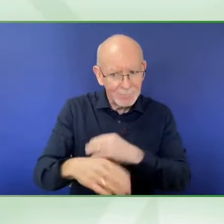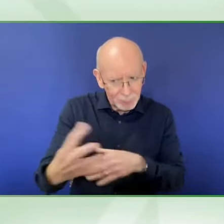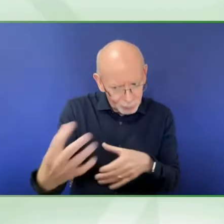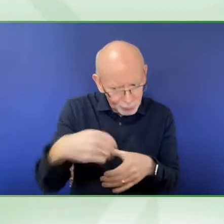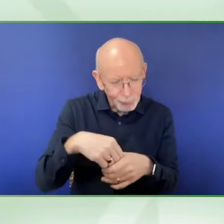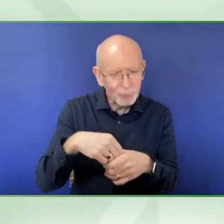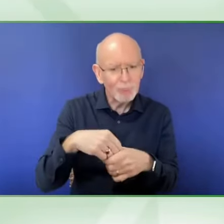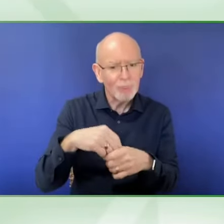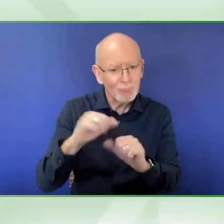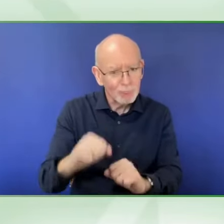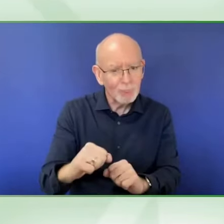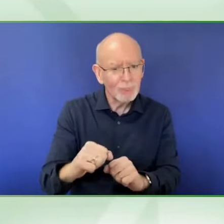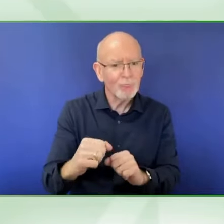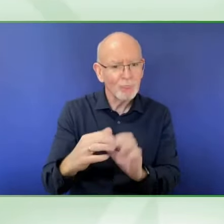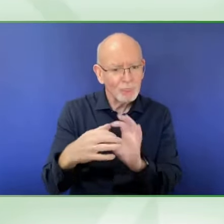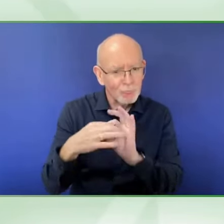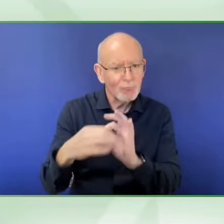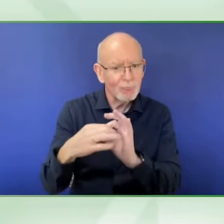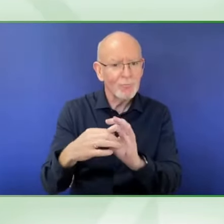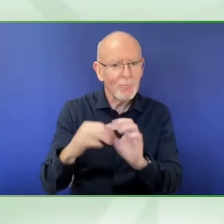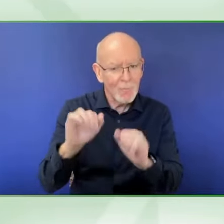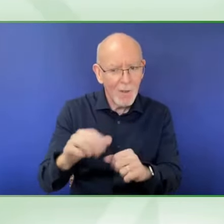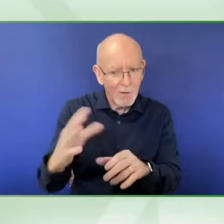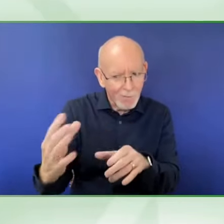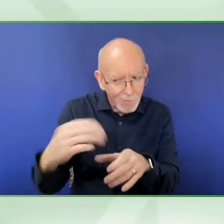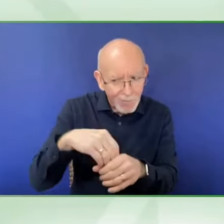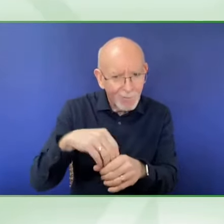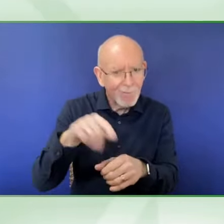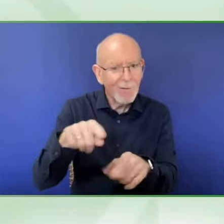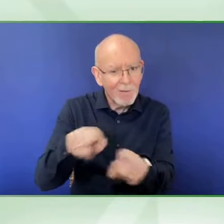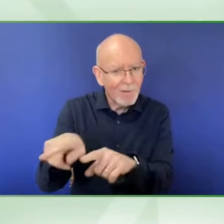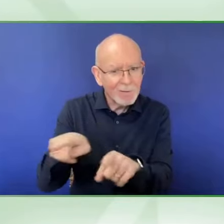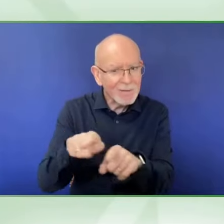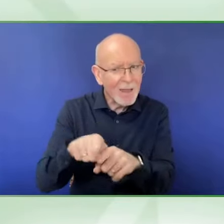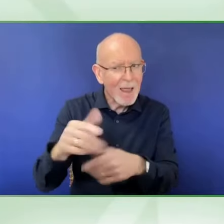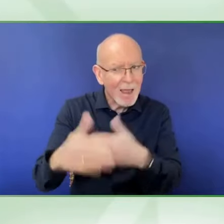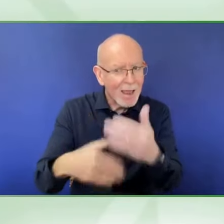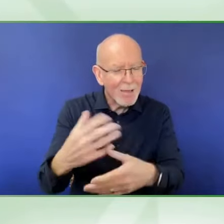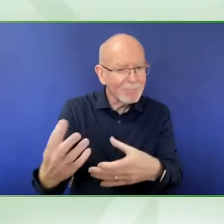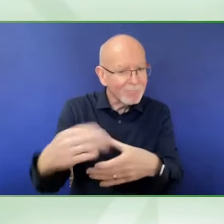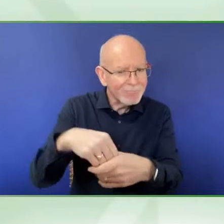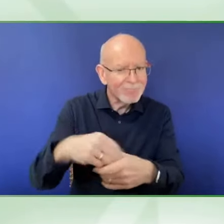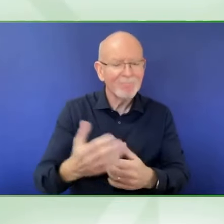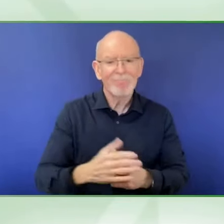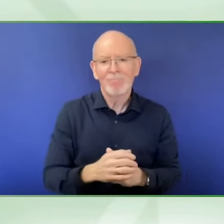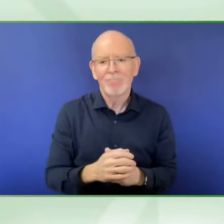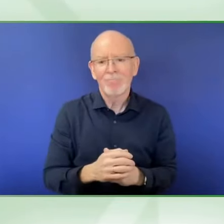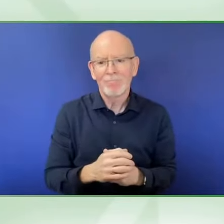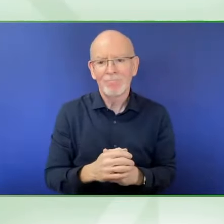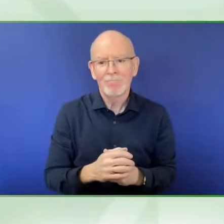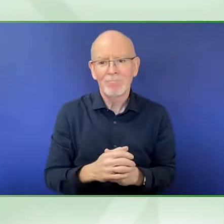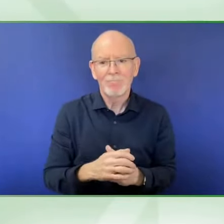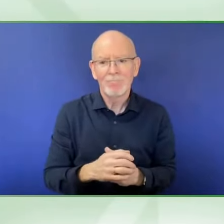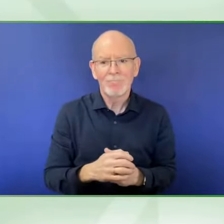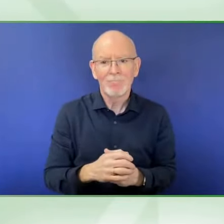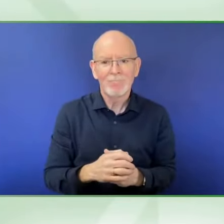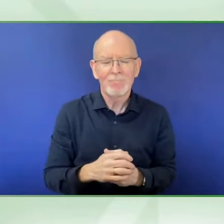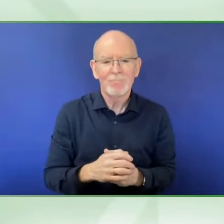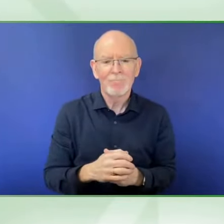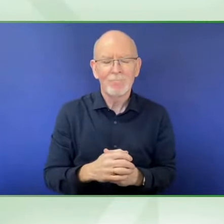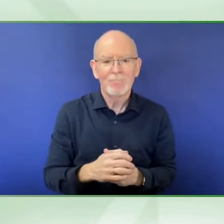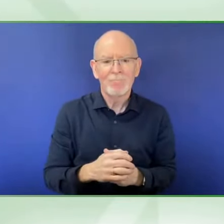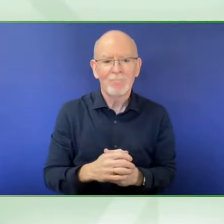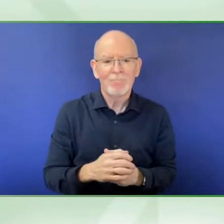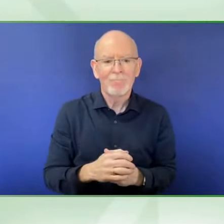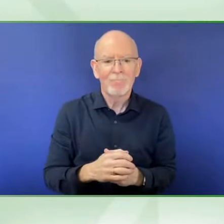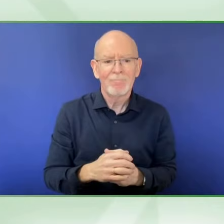So sometimes you think they need something, but then they told you, no, I need something else. For me, all that is a very